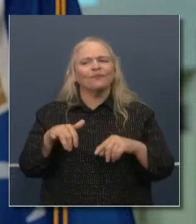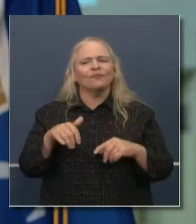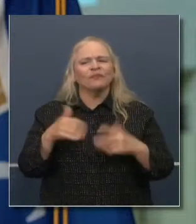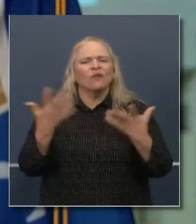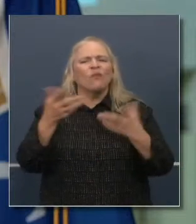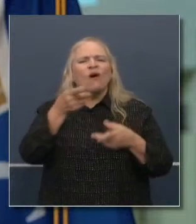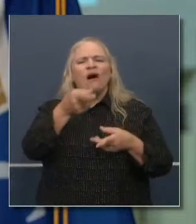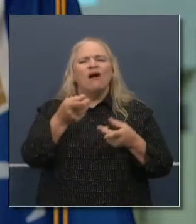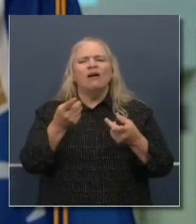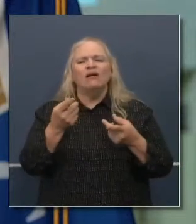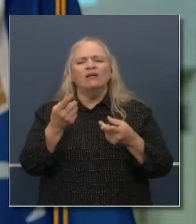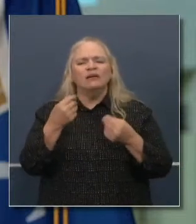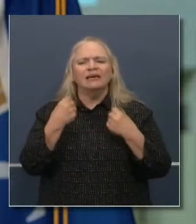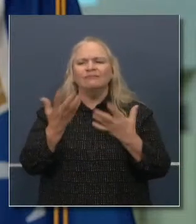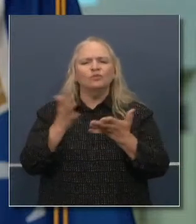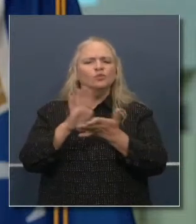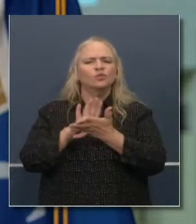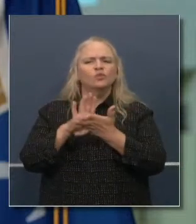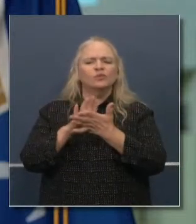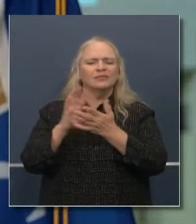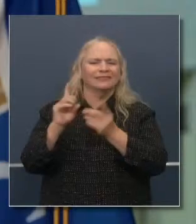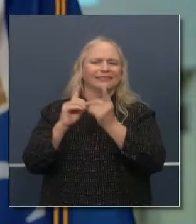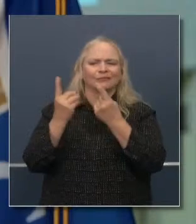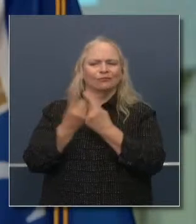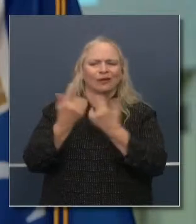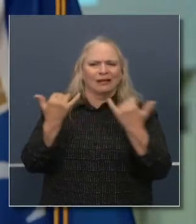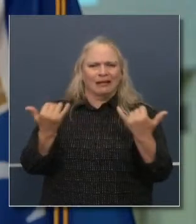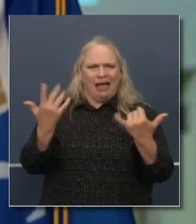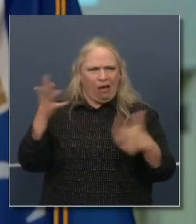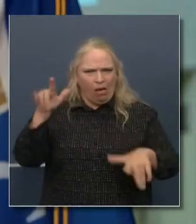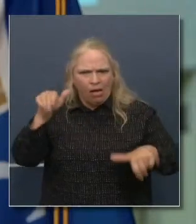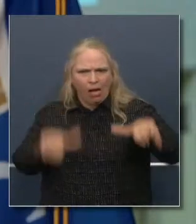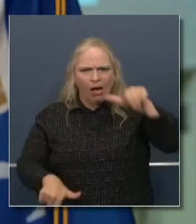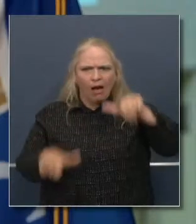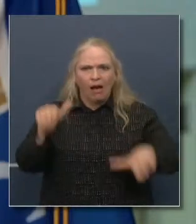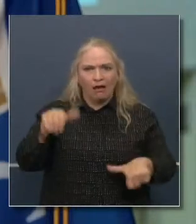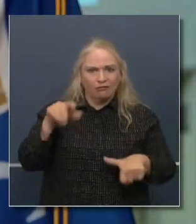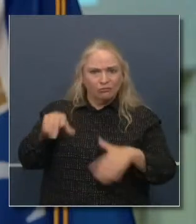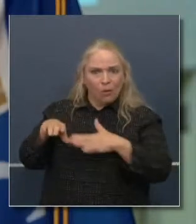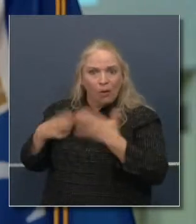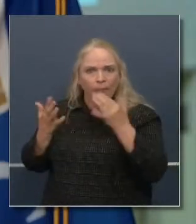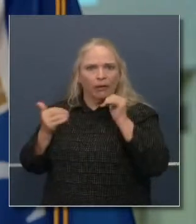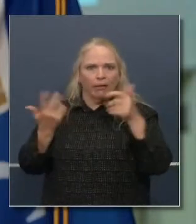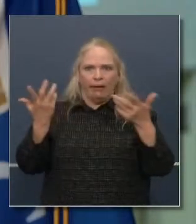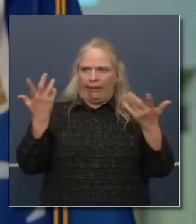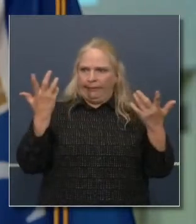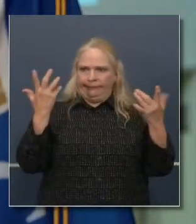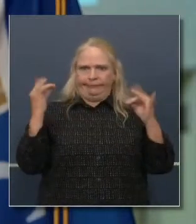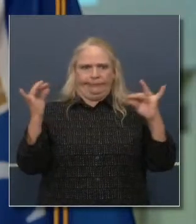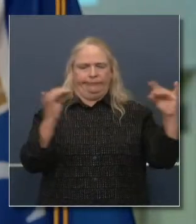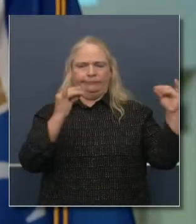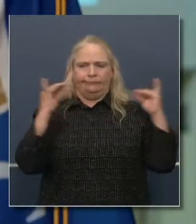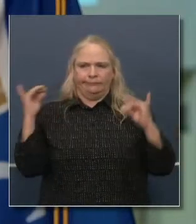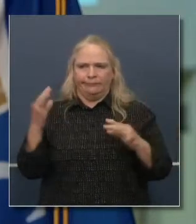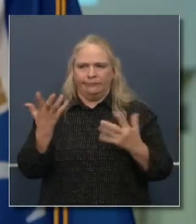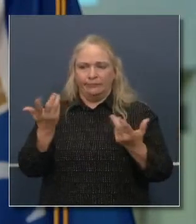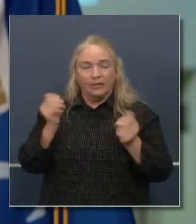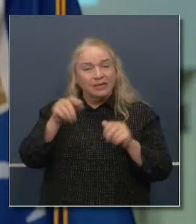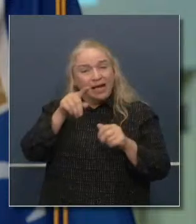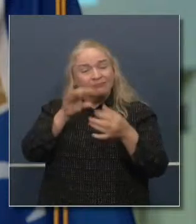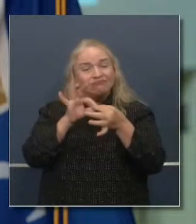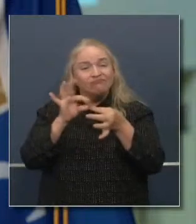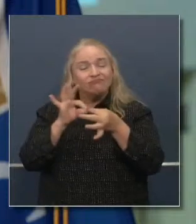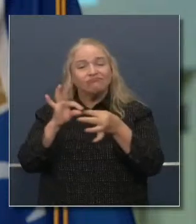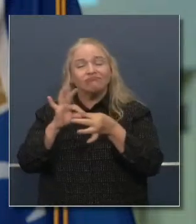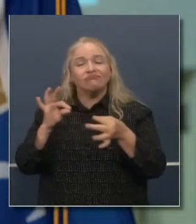giving school districts. It's a real mix right now. It feels like if indoor activities at some of these other places aren't safe, they may not